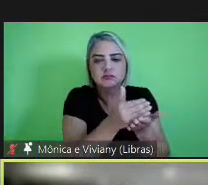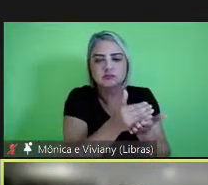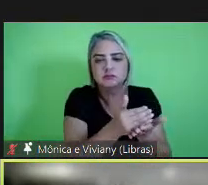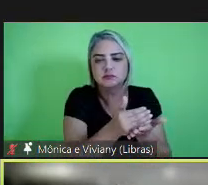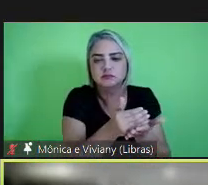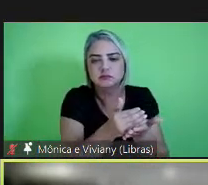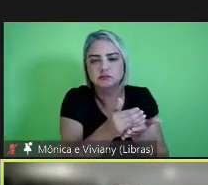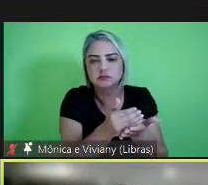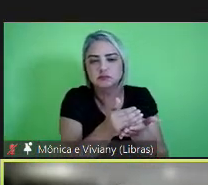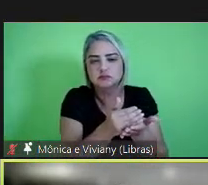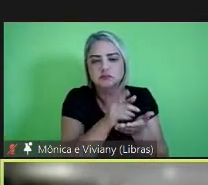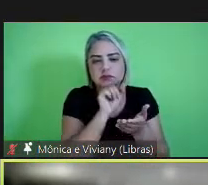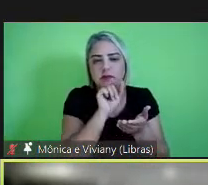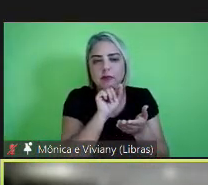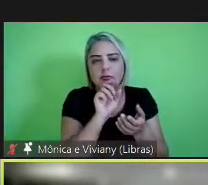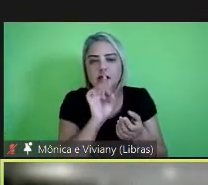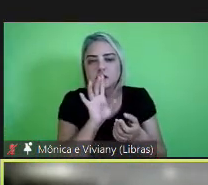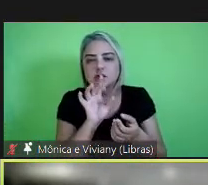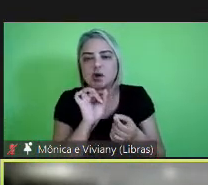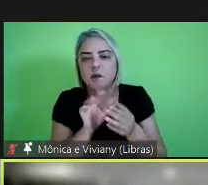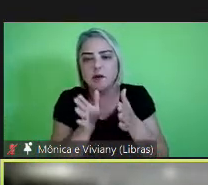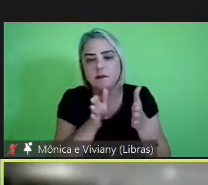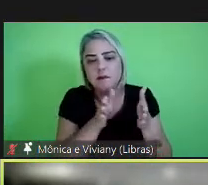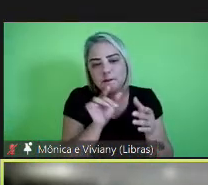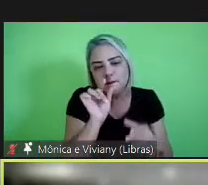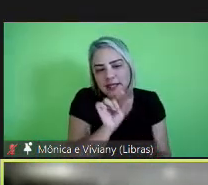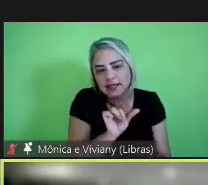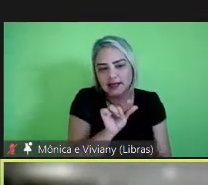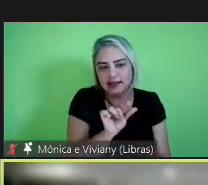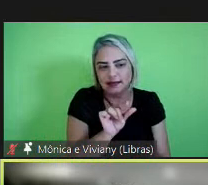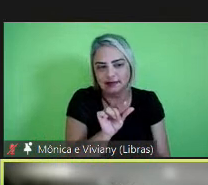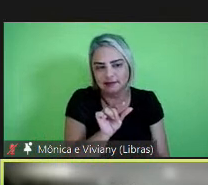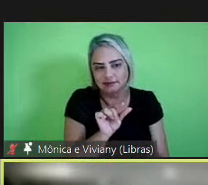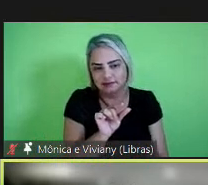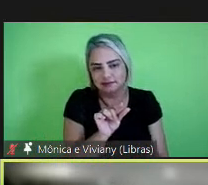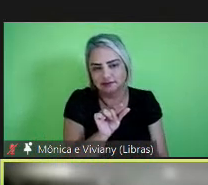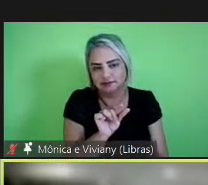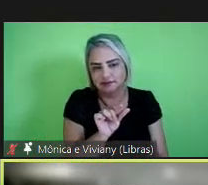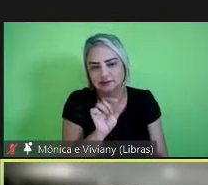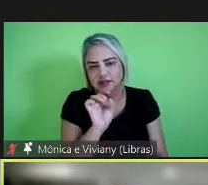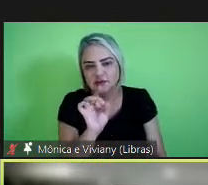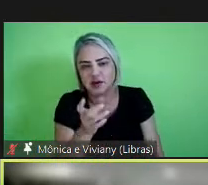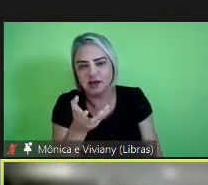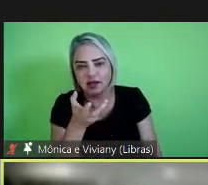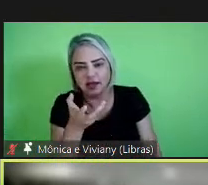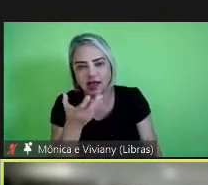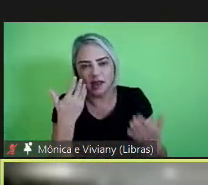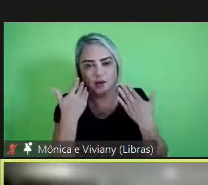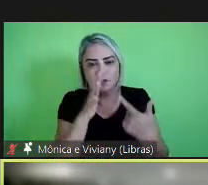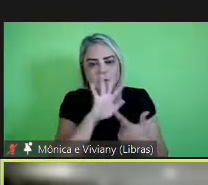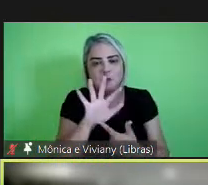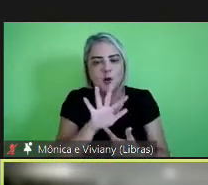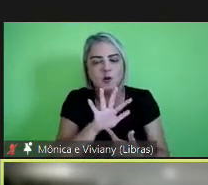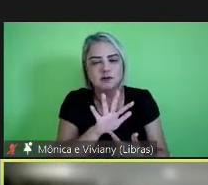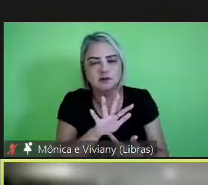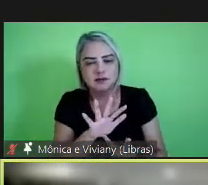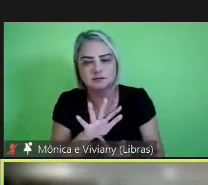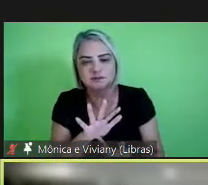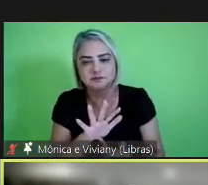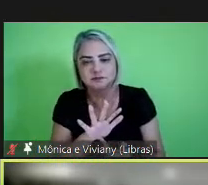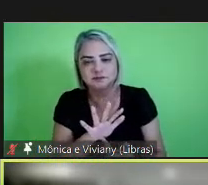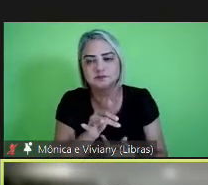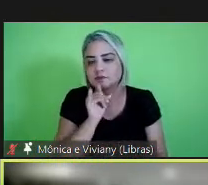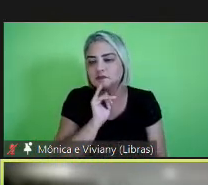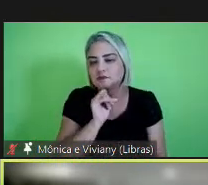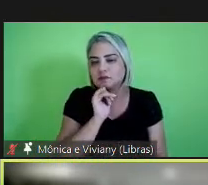smaller sample than usual because of the pandemic, but I just wanted to give you a flavour of the impact that we've seen in